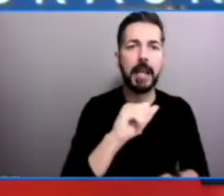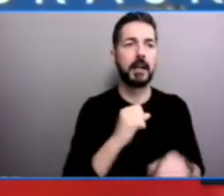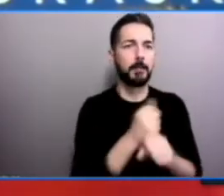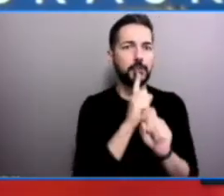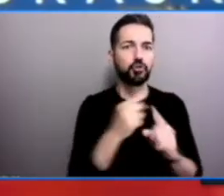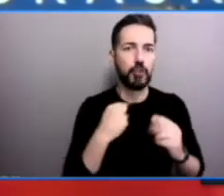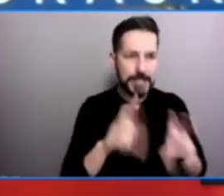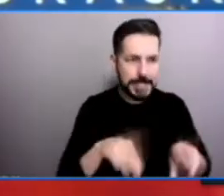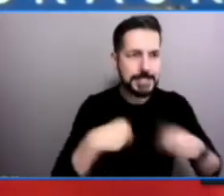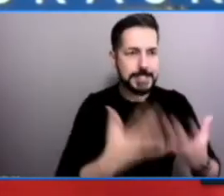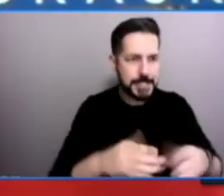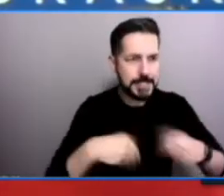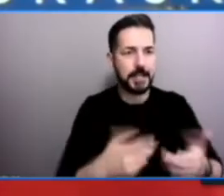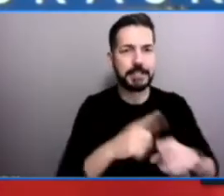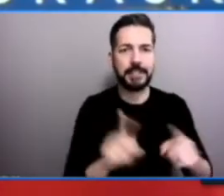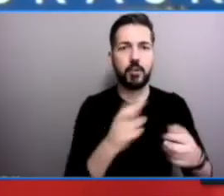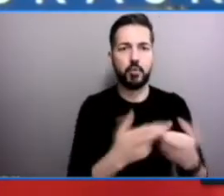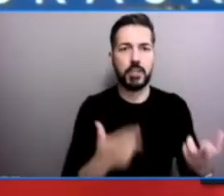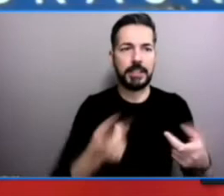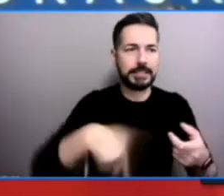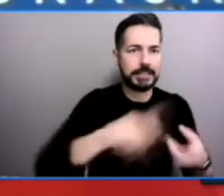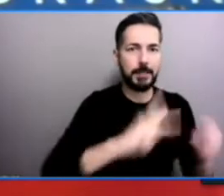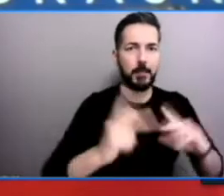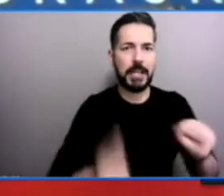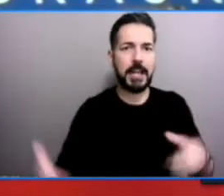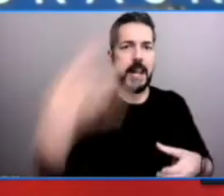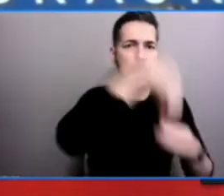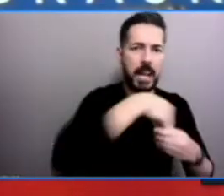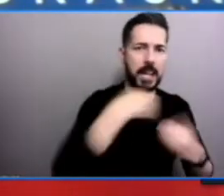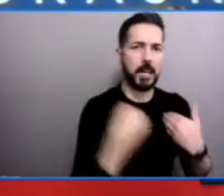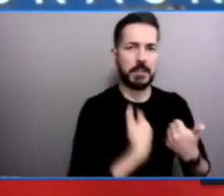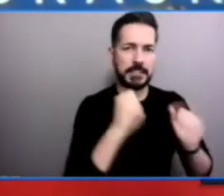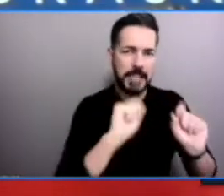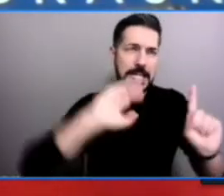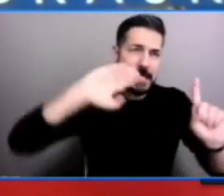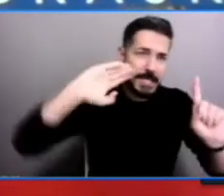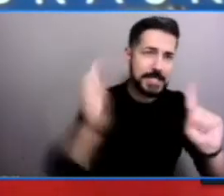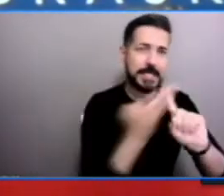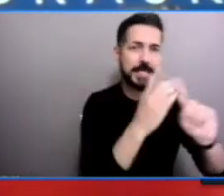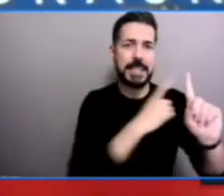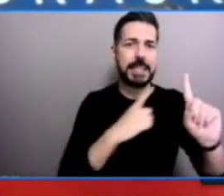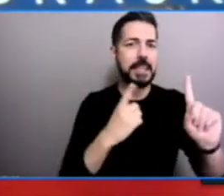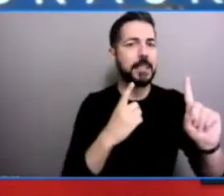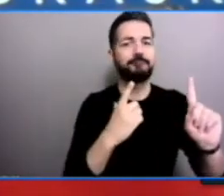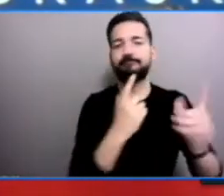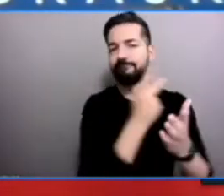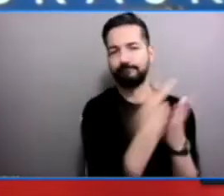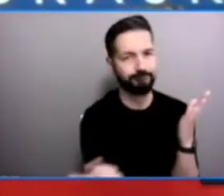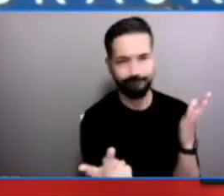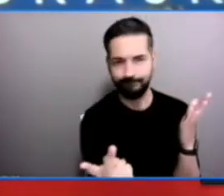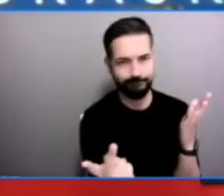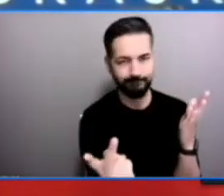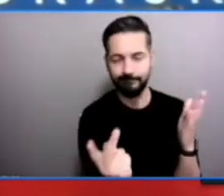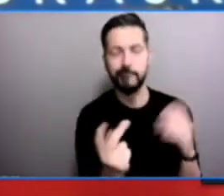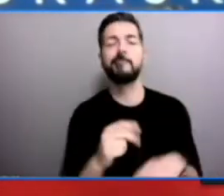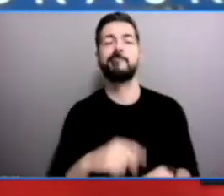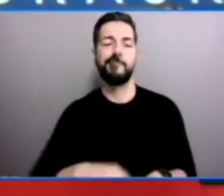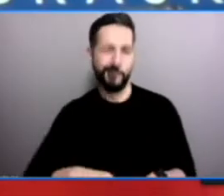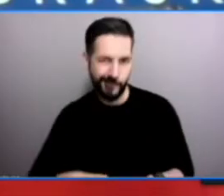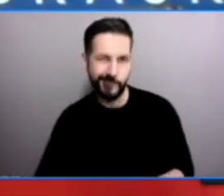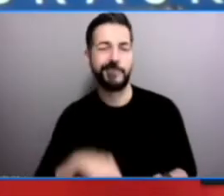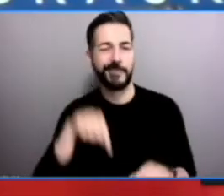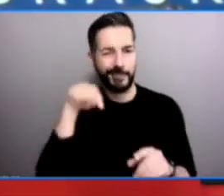82% of voters in Nebraska. So those are pretty high numbers. And what we found ironic was that 82% of